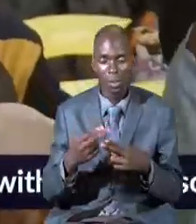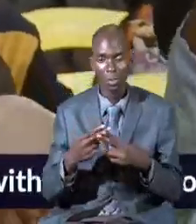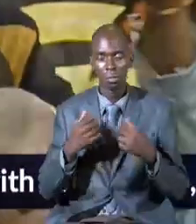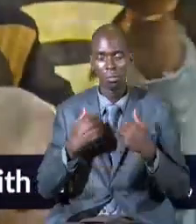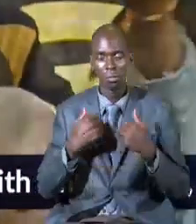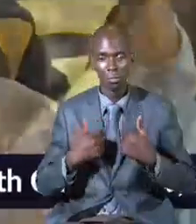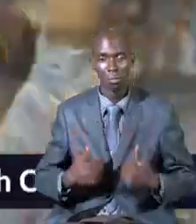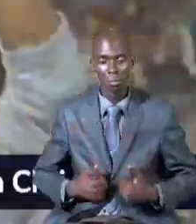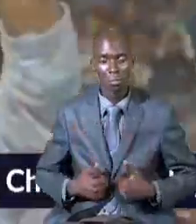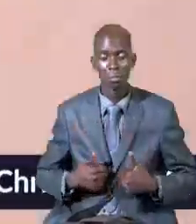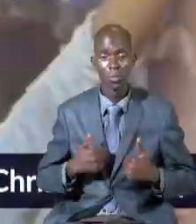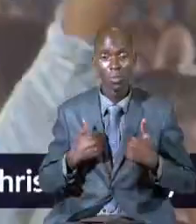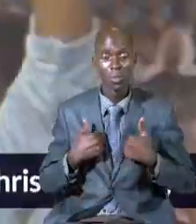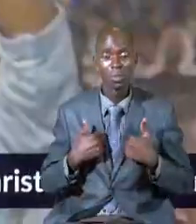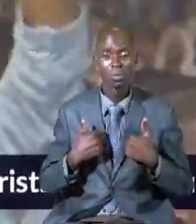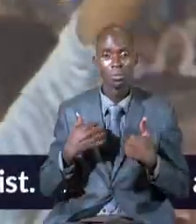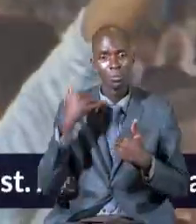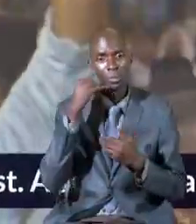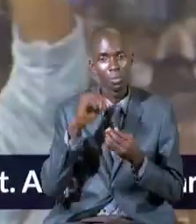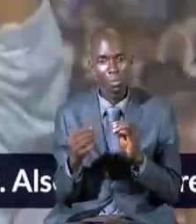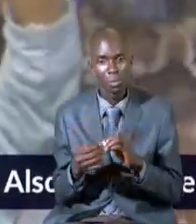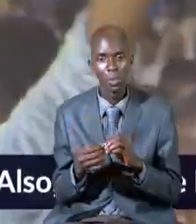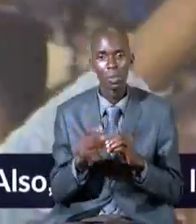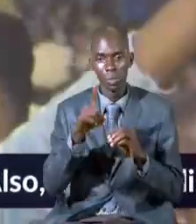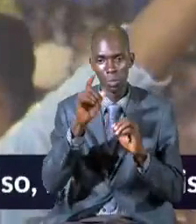Harvesters, counselors, yes.